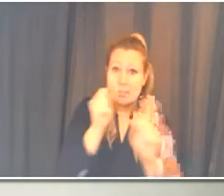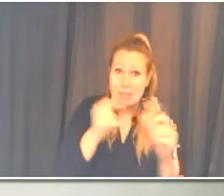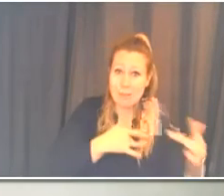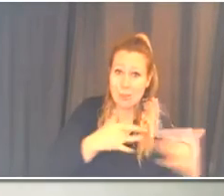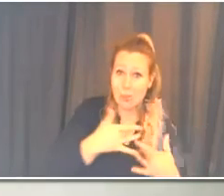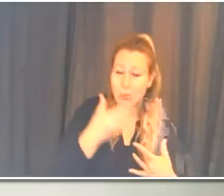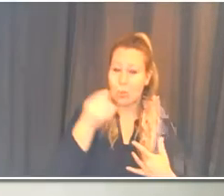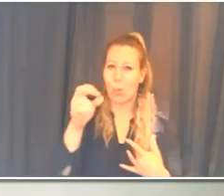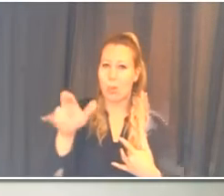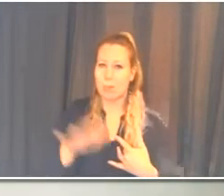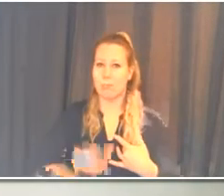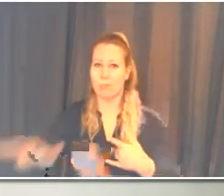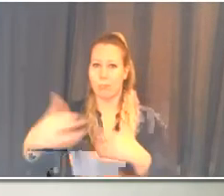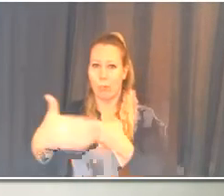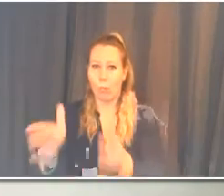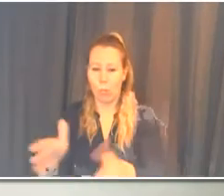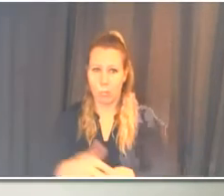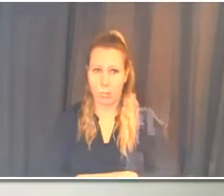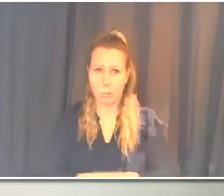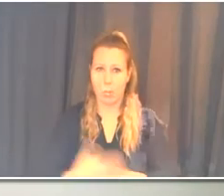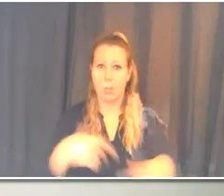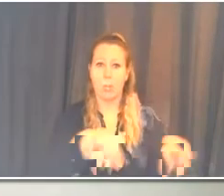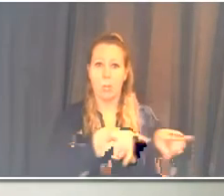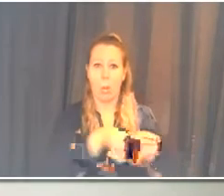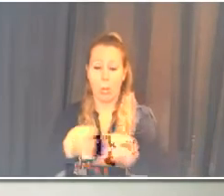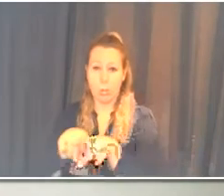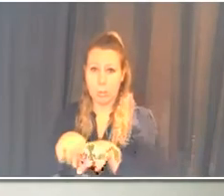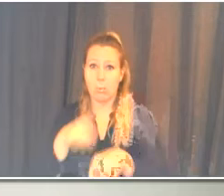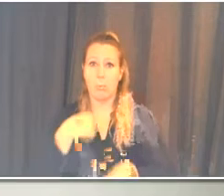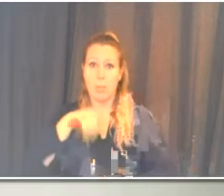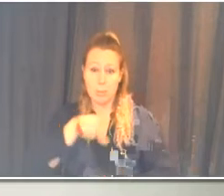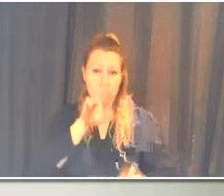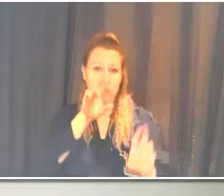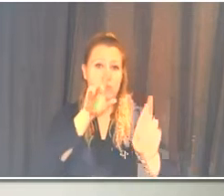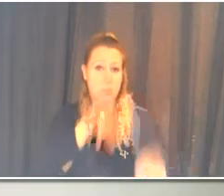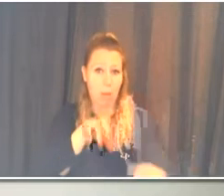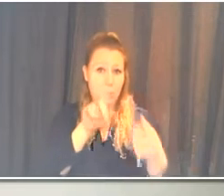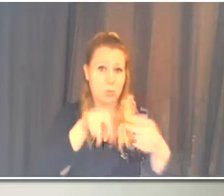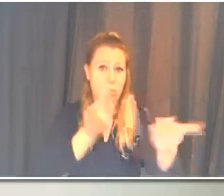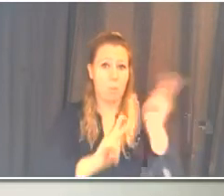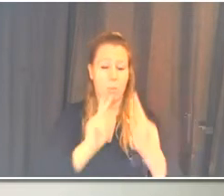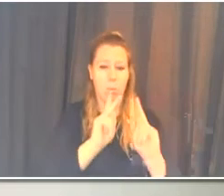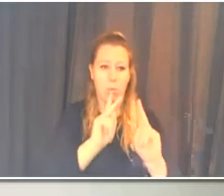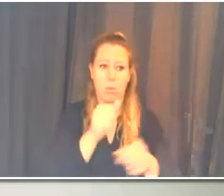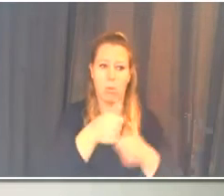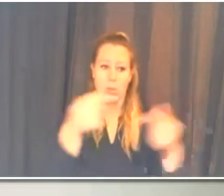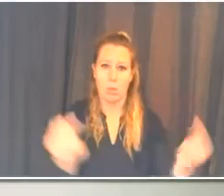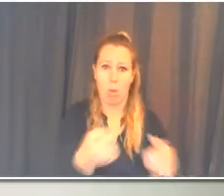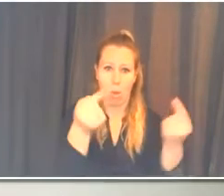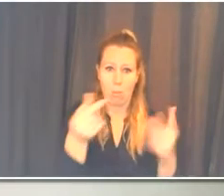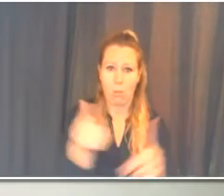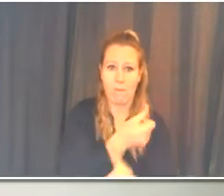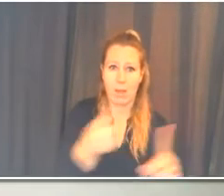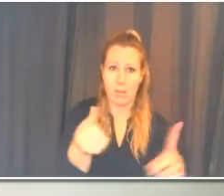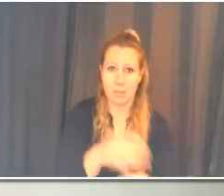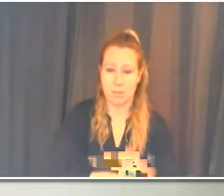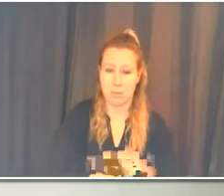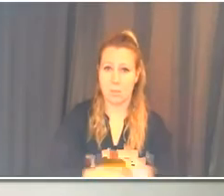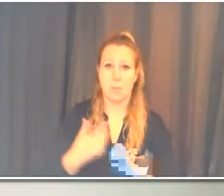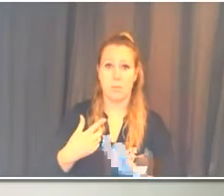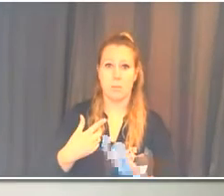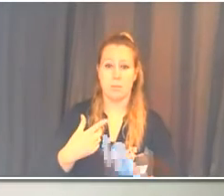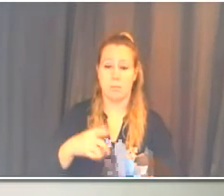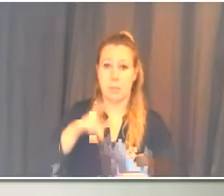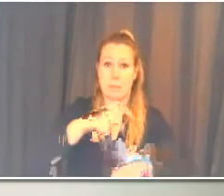tools to reduce violence levels everyone who abuses does not interact with the criminal justice system um programs that focus on on